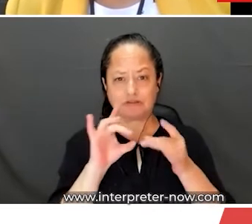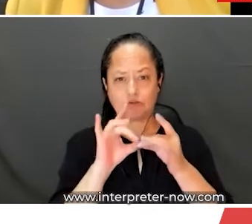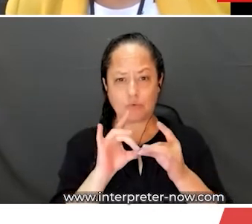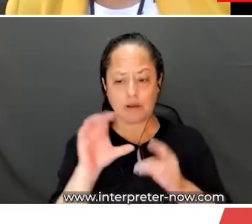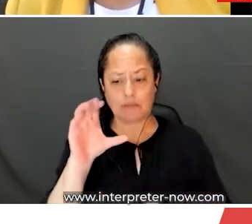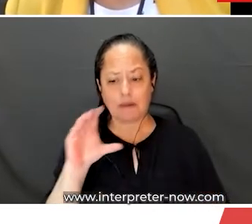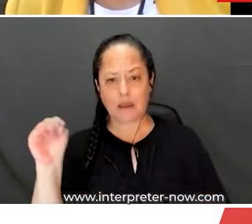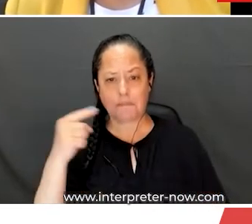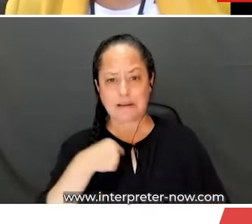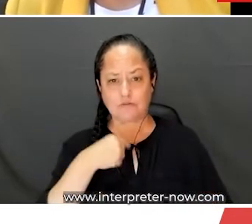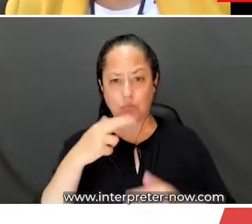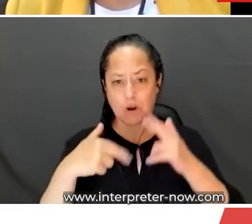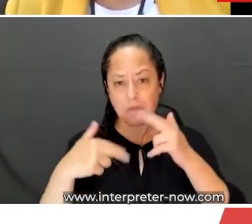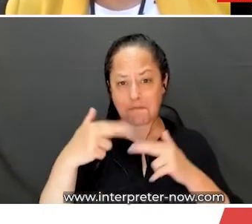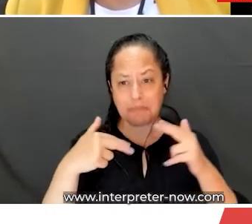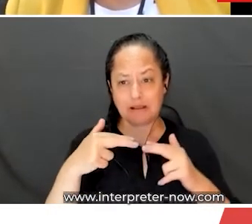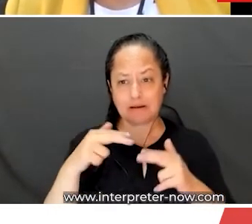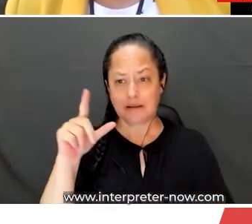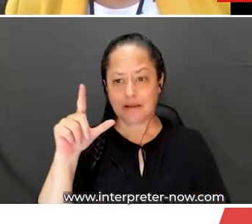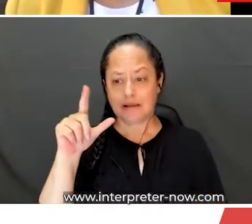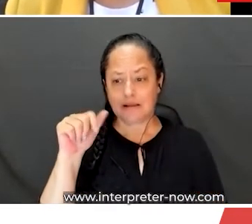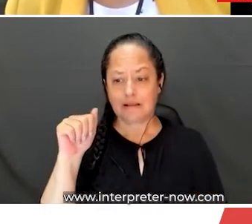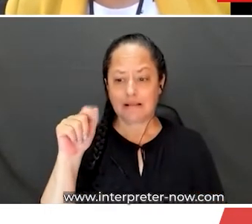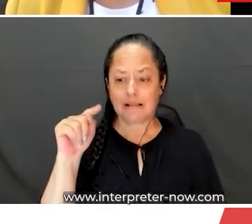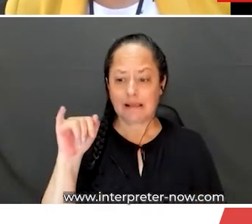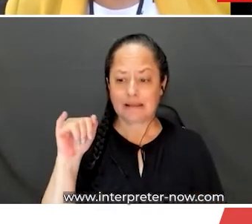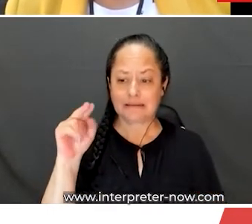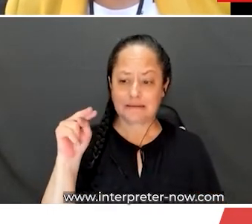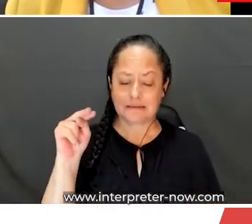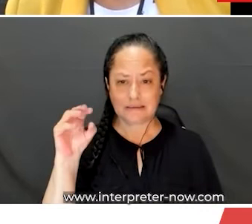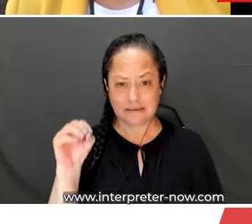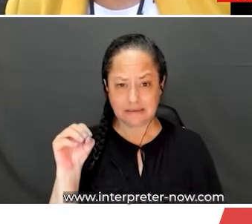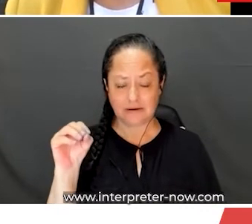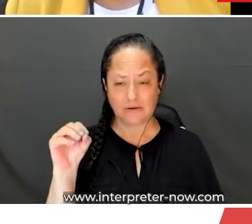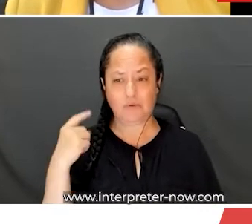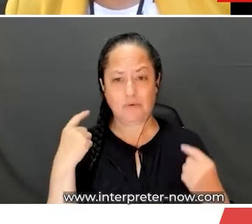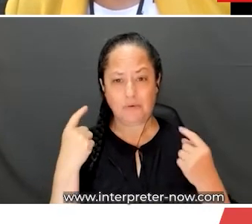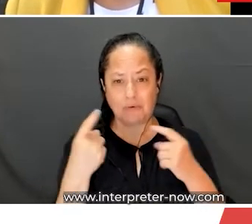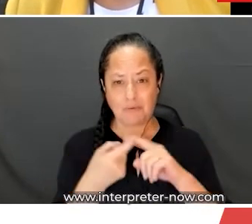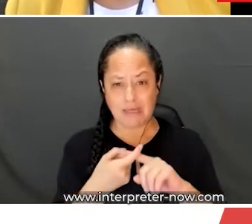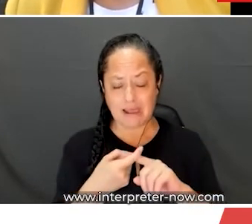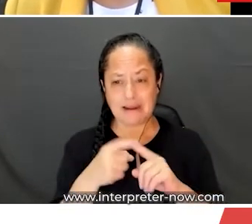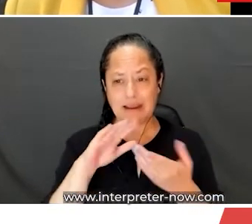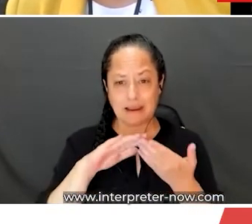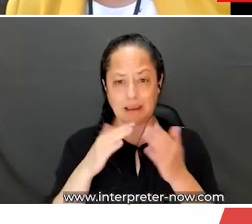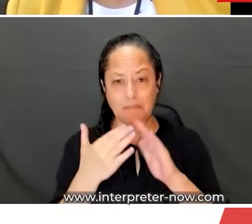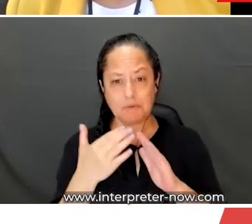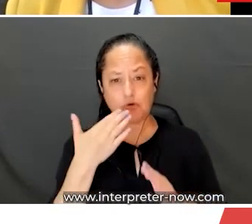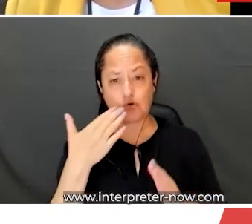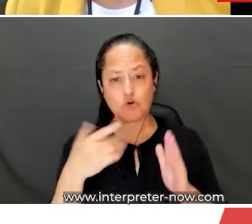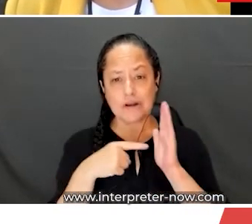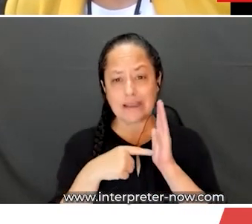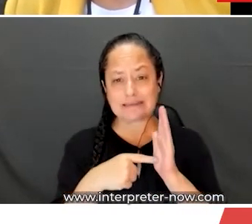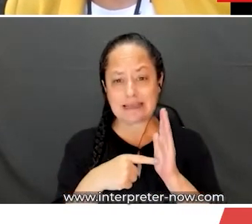companies that we're building, and the Latino and the Latinx and Latina community. A good example of this is